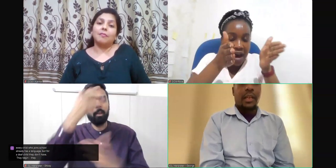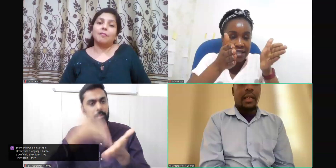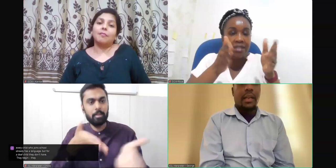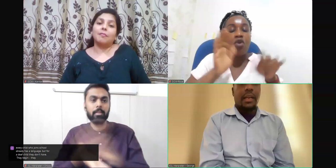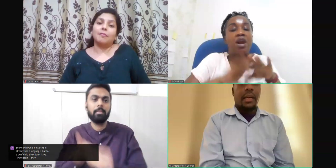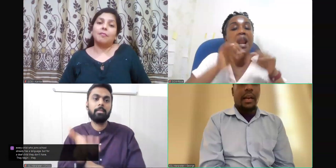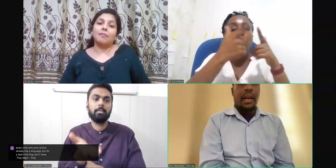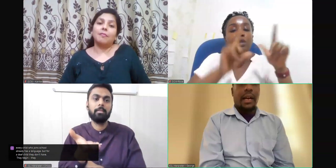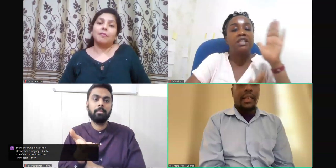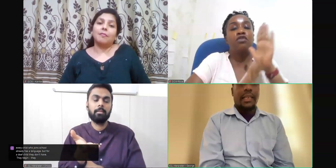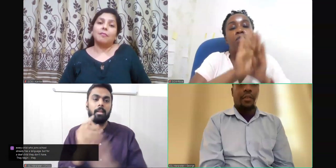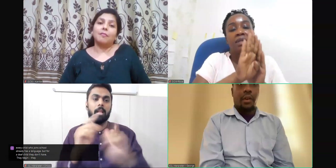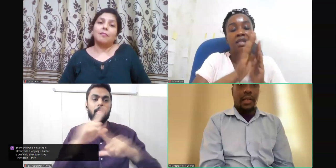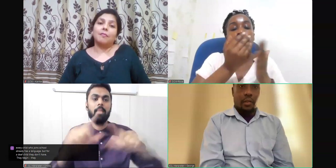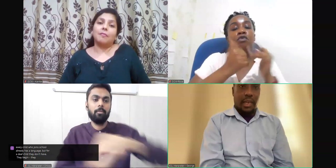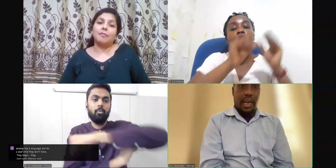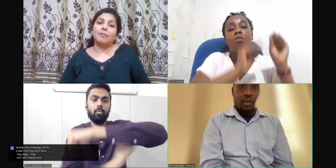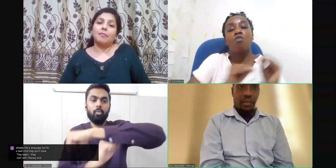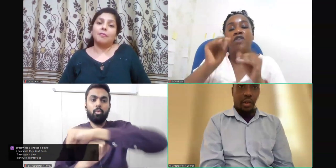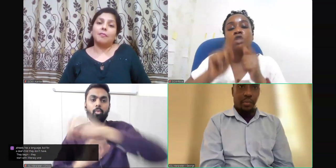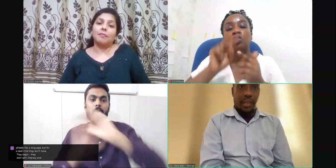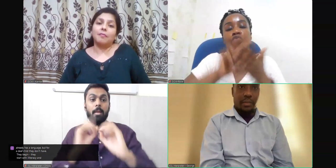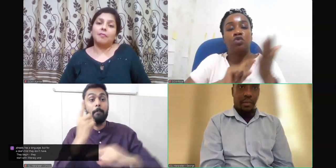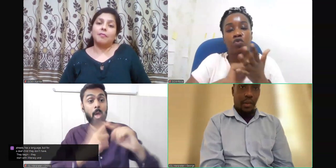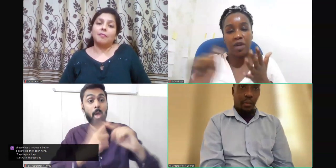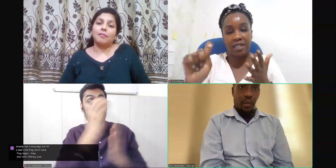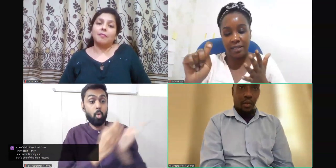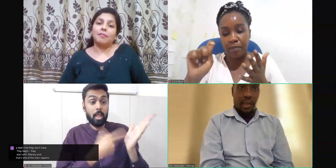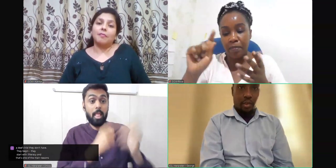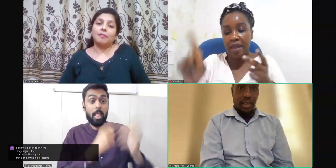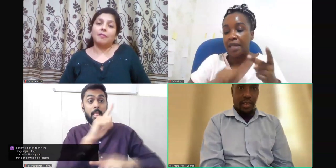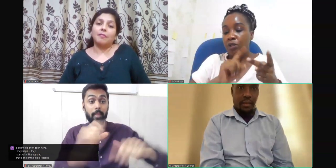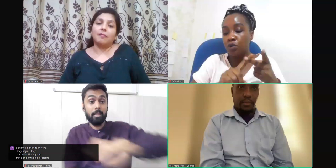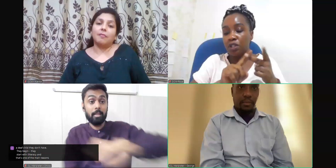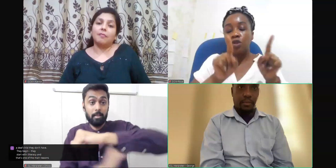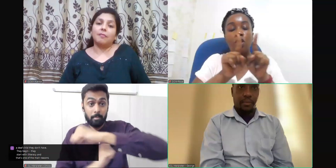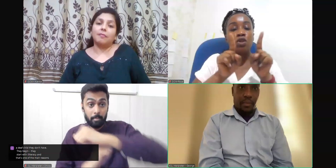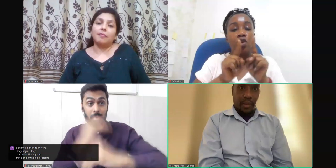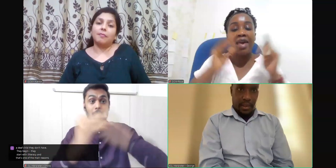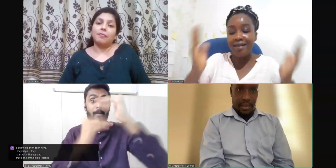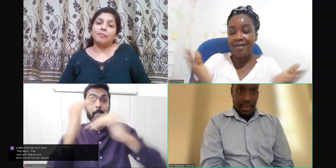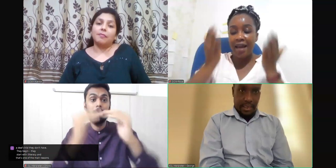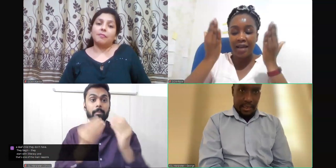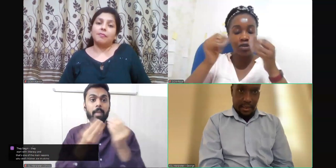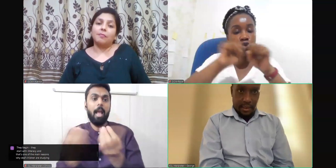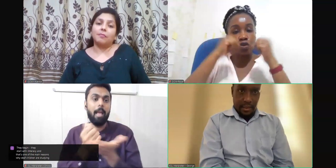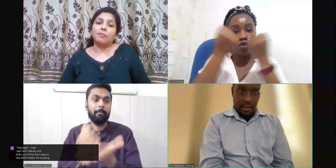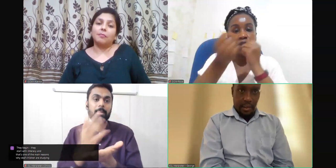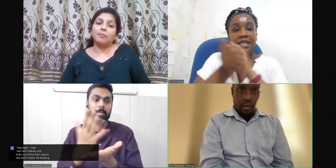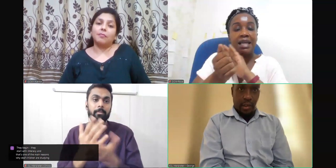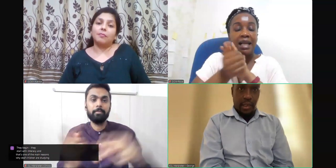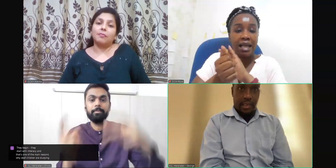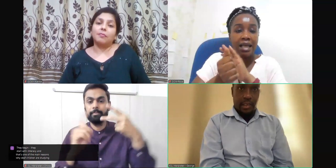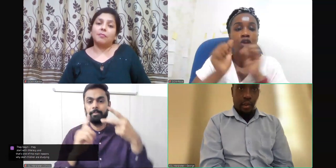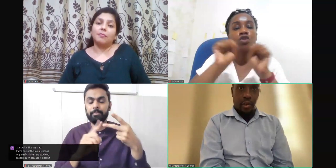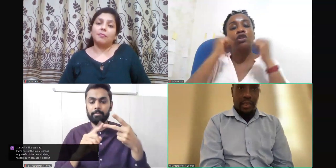because it doesn't focus on their language development before they move on to the literacy. And secondly, it